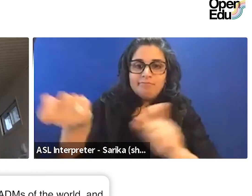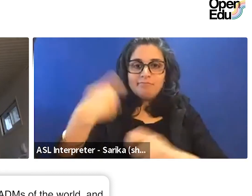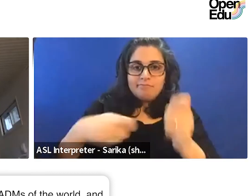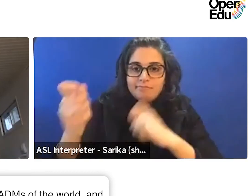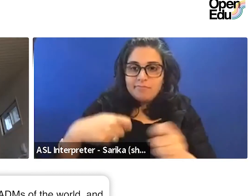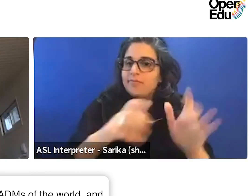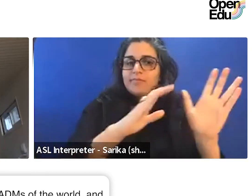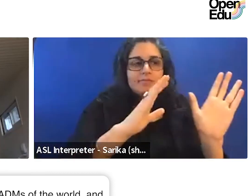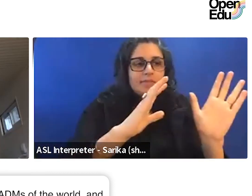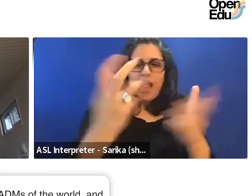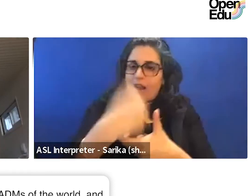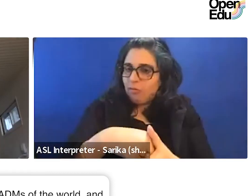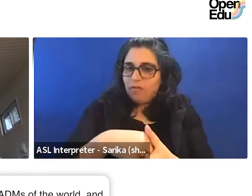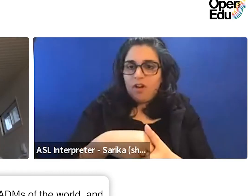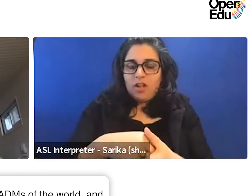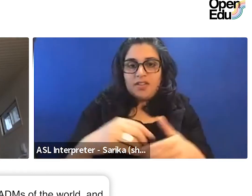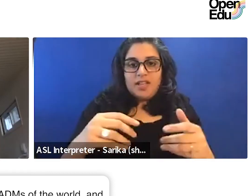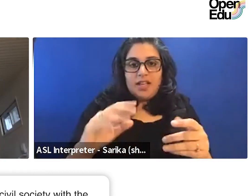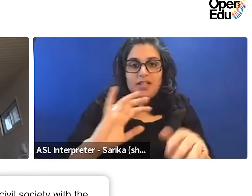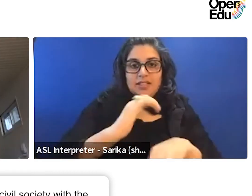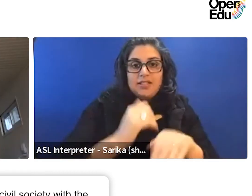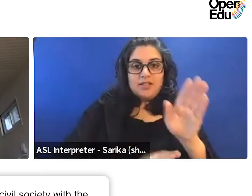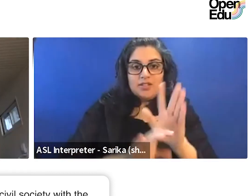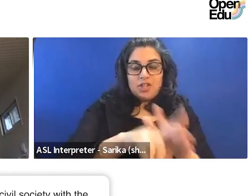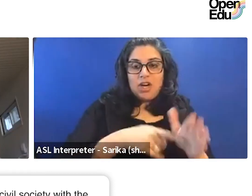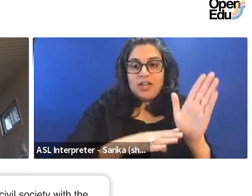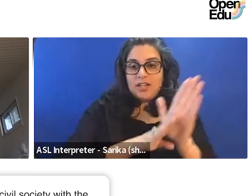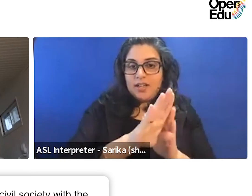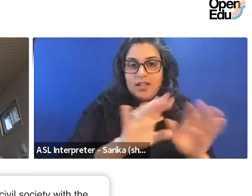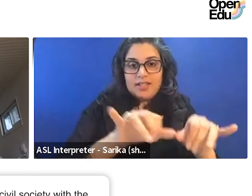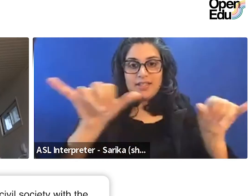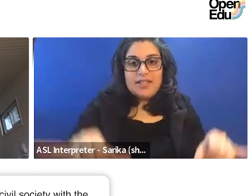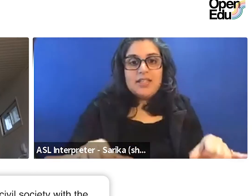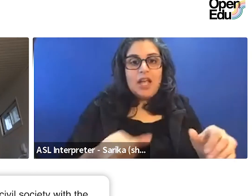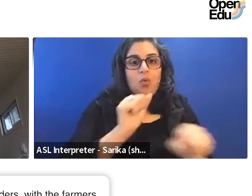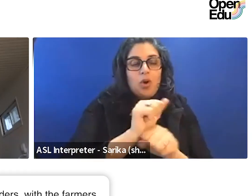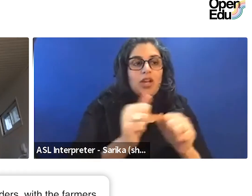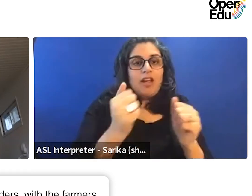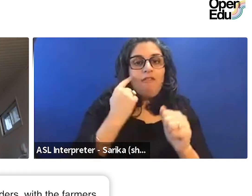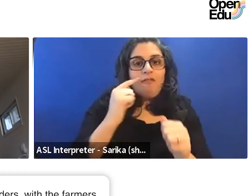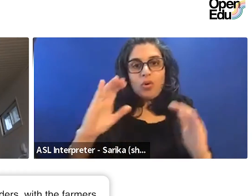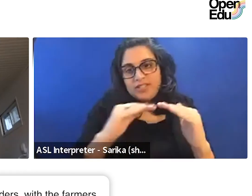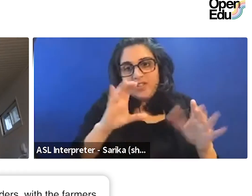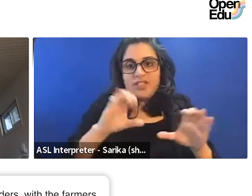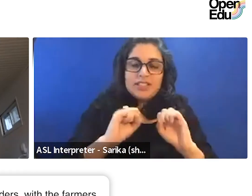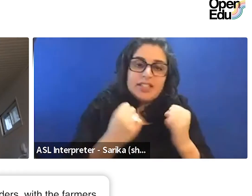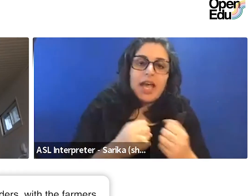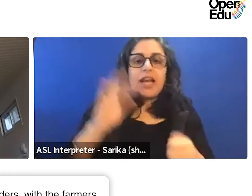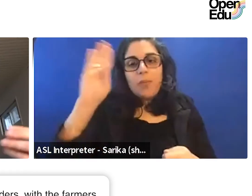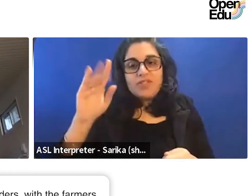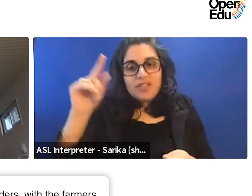ADMs of the world, and they created a system working with civil society, with the Brazilian government, with the traders, with the